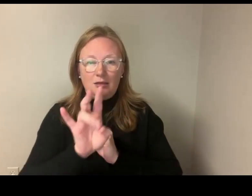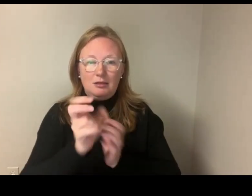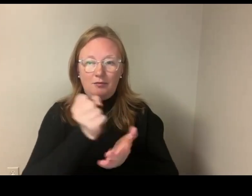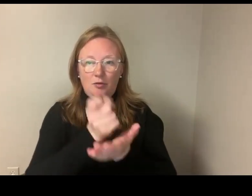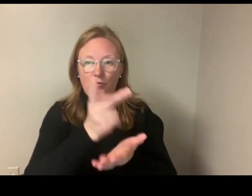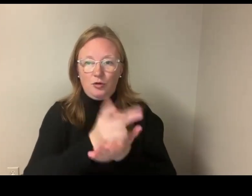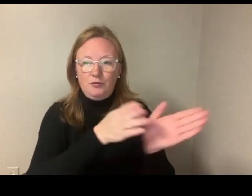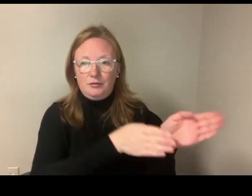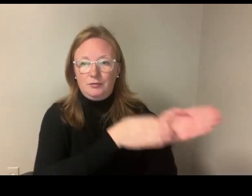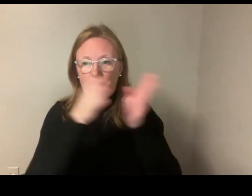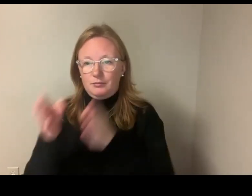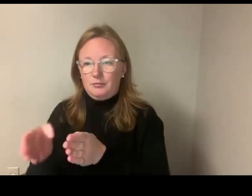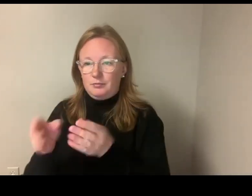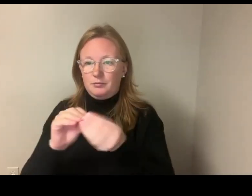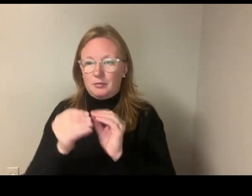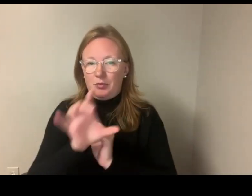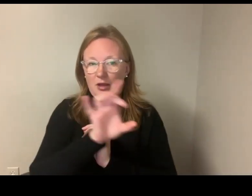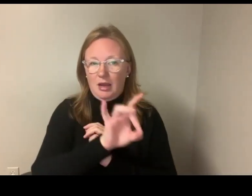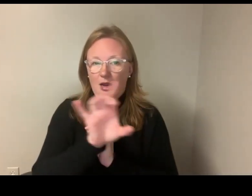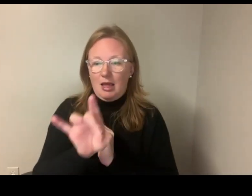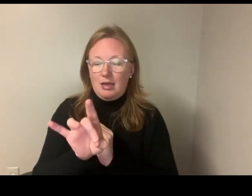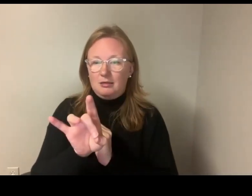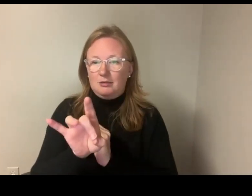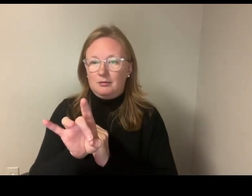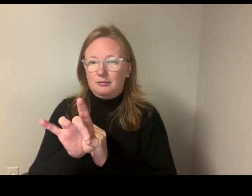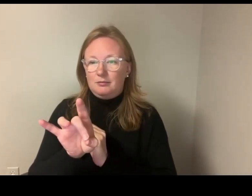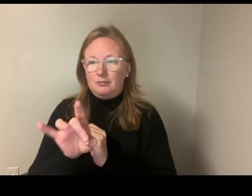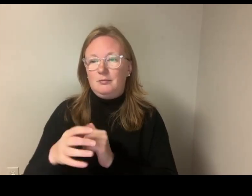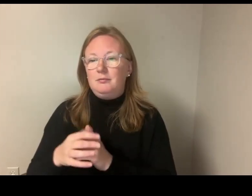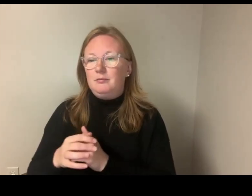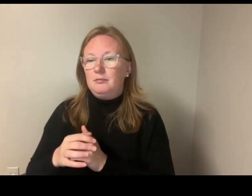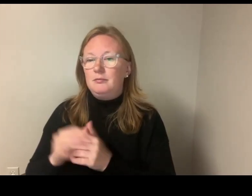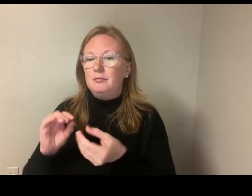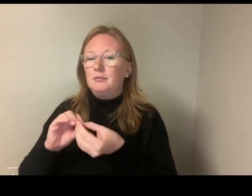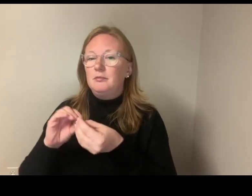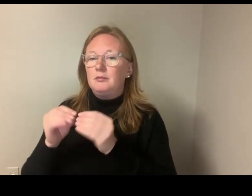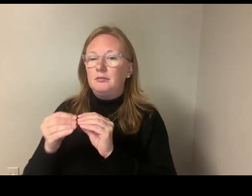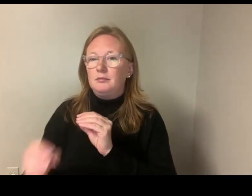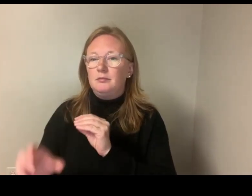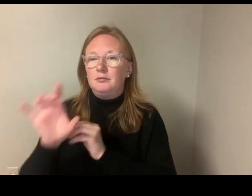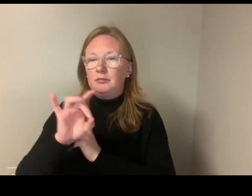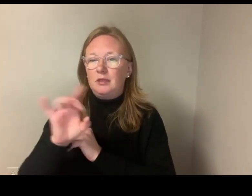is approved. Resolution number 88.